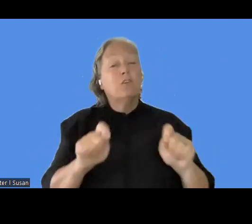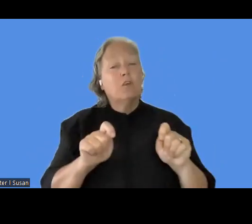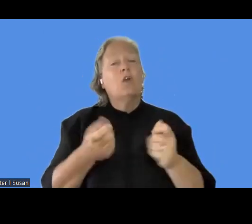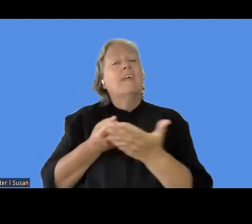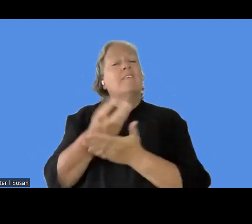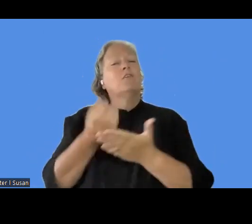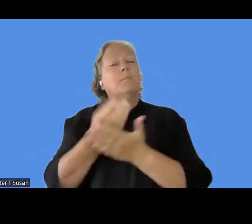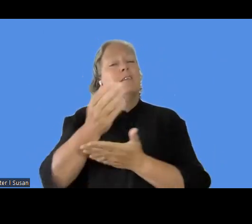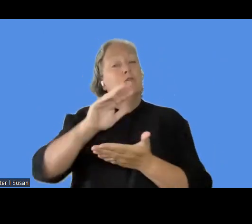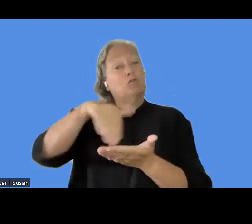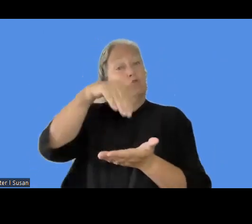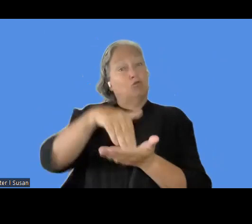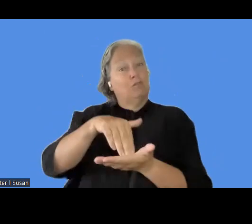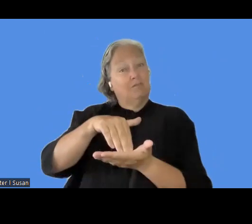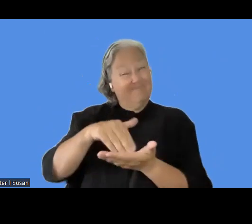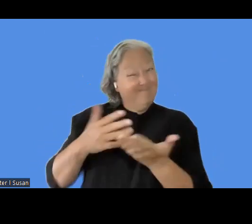to see if we can hear